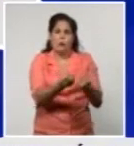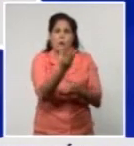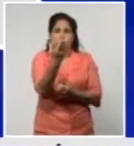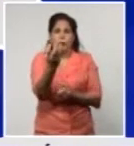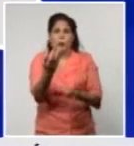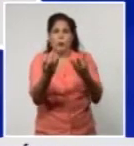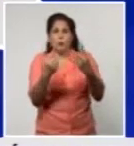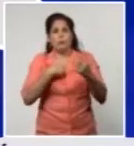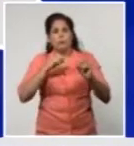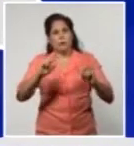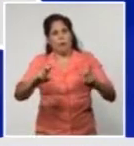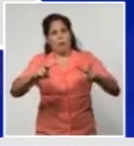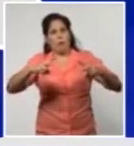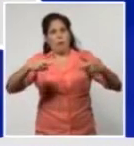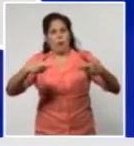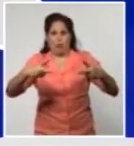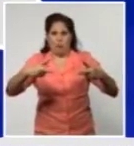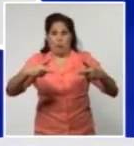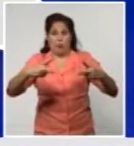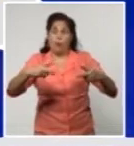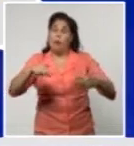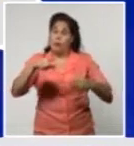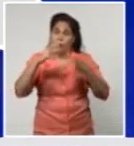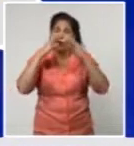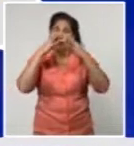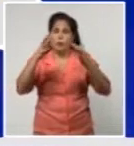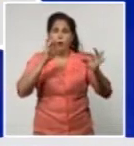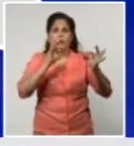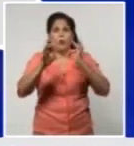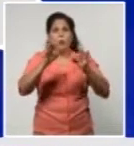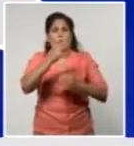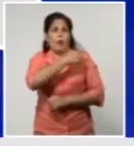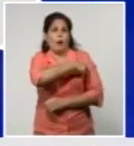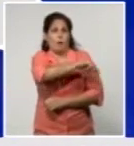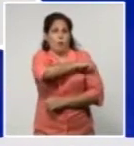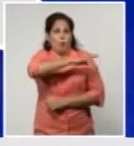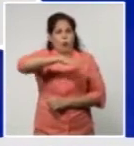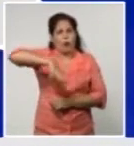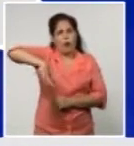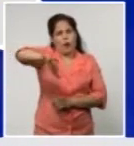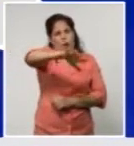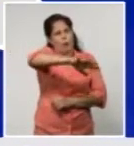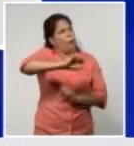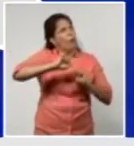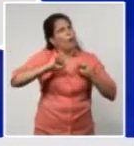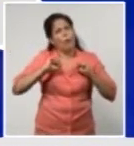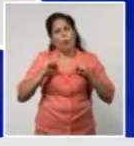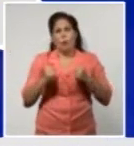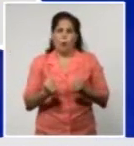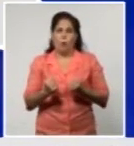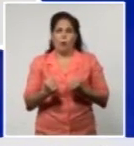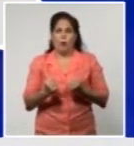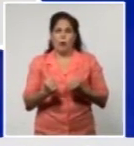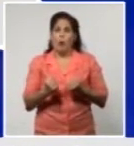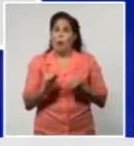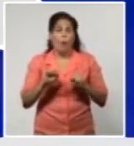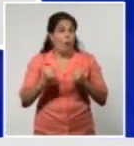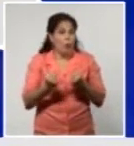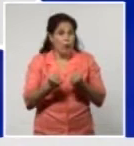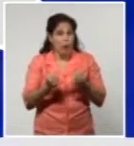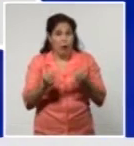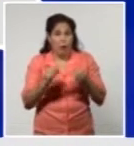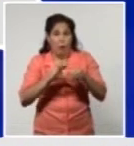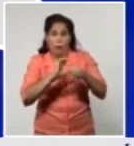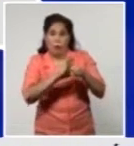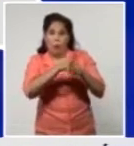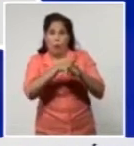than the blue curve, and they are a result of events that were reported at that moment. And